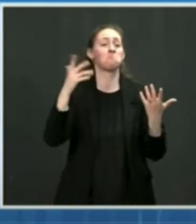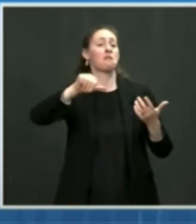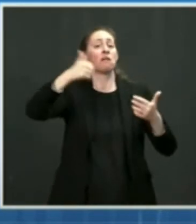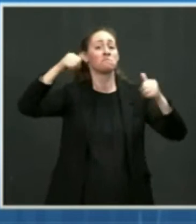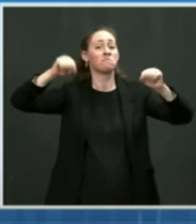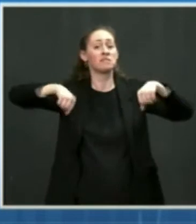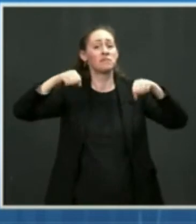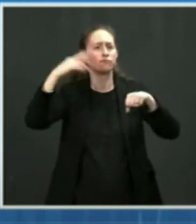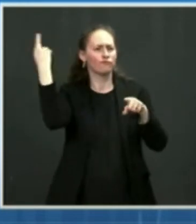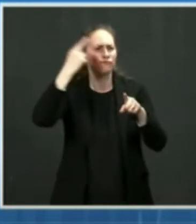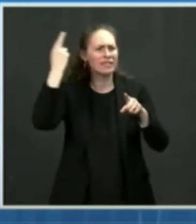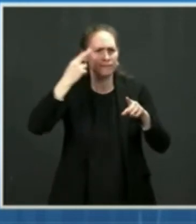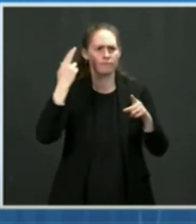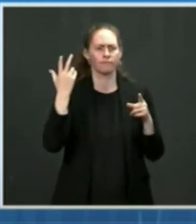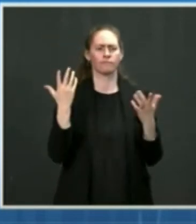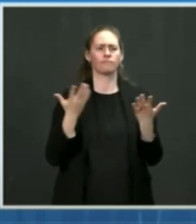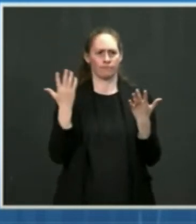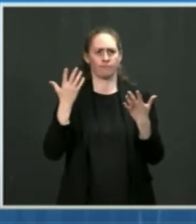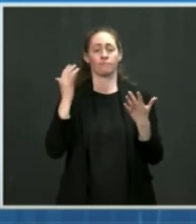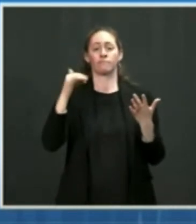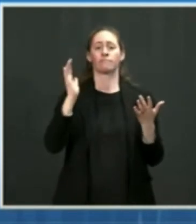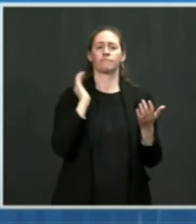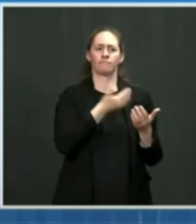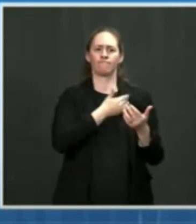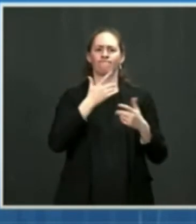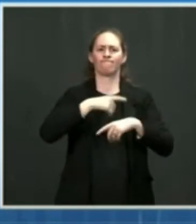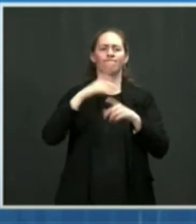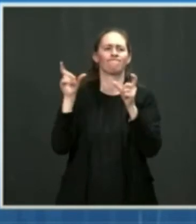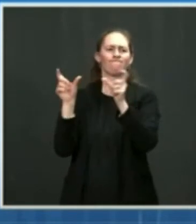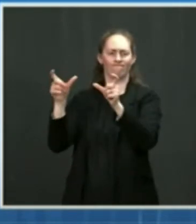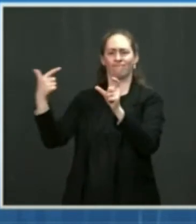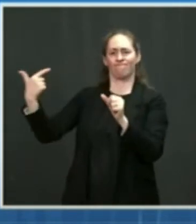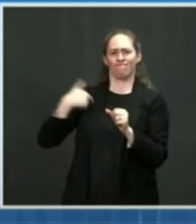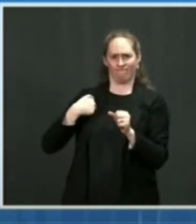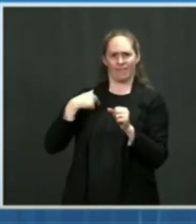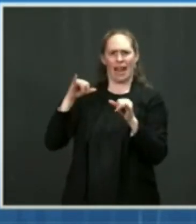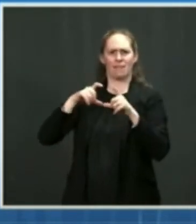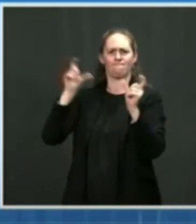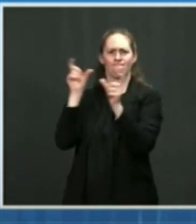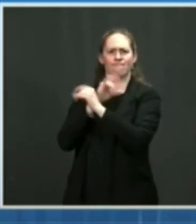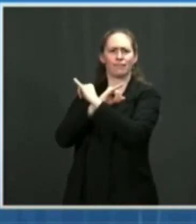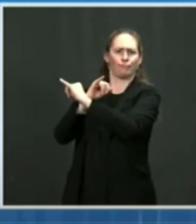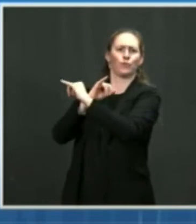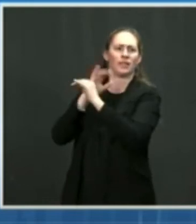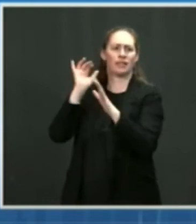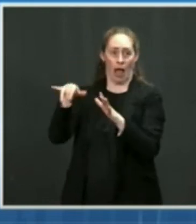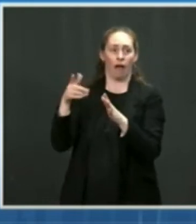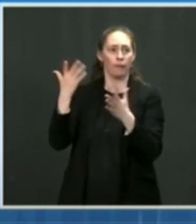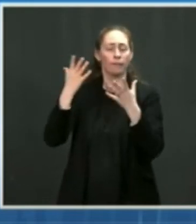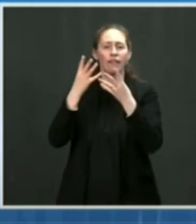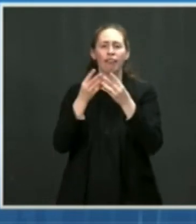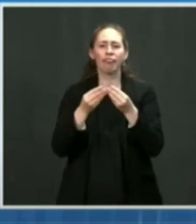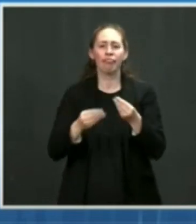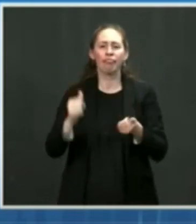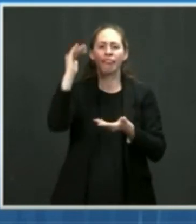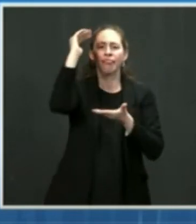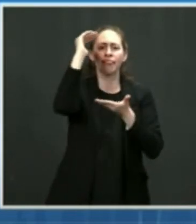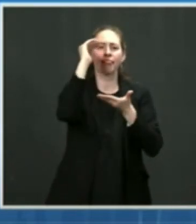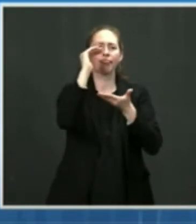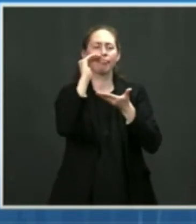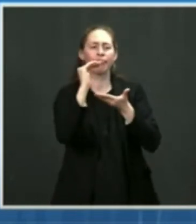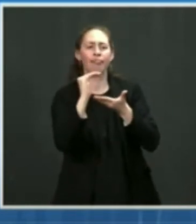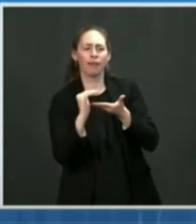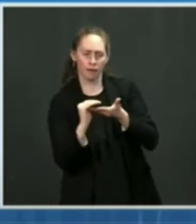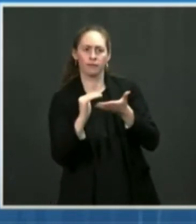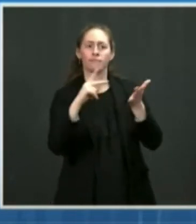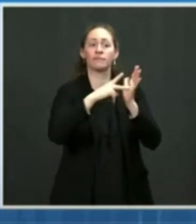immunity fades over time. Now, a vaccine may fail also if a person is exposed to a